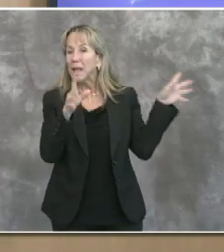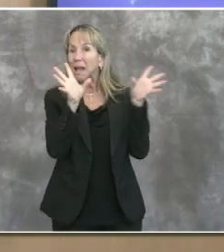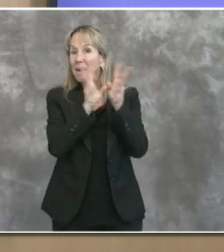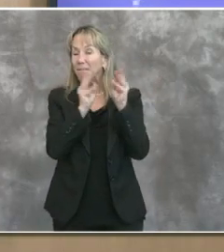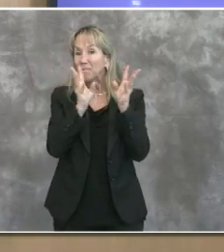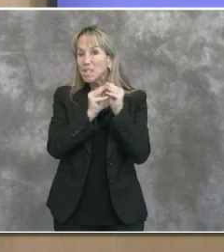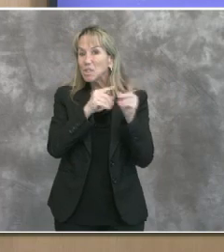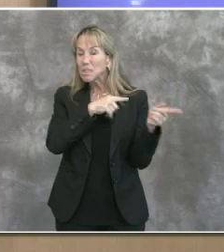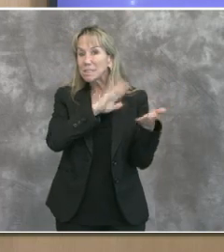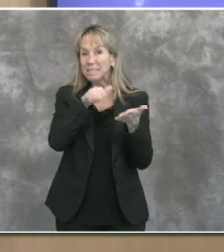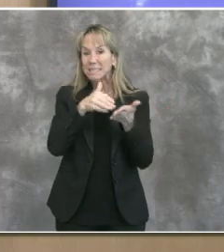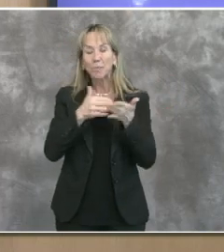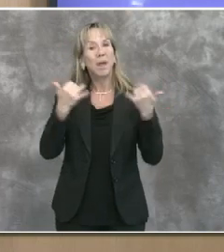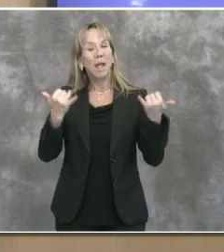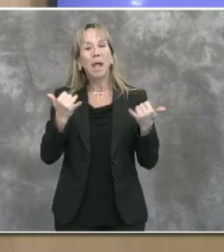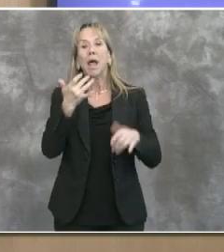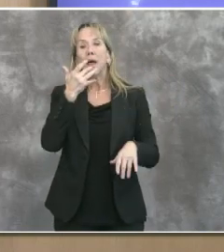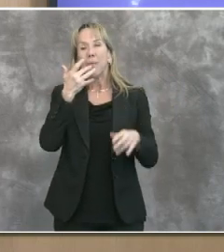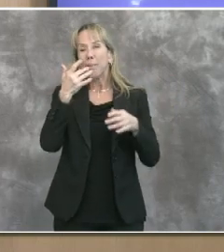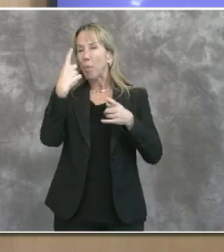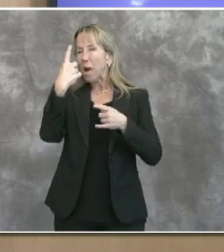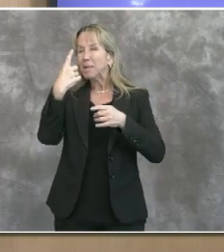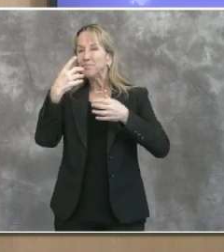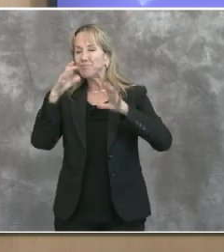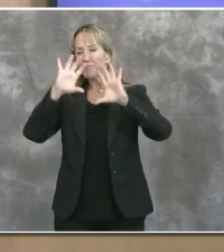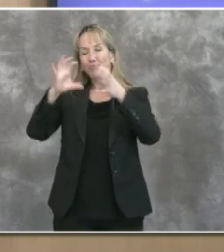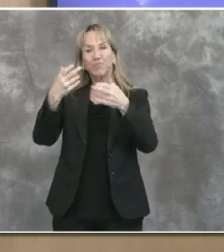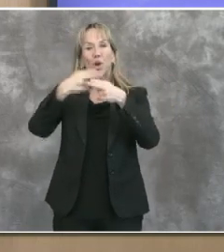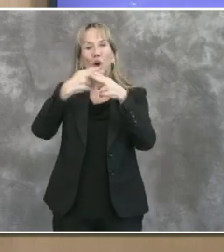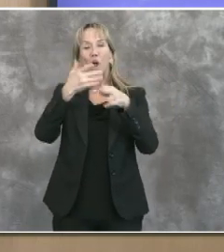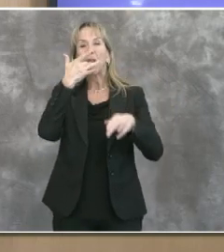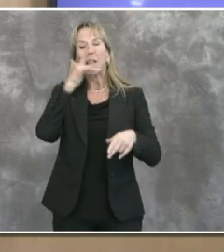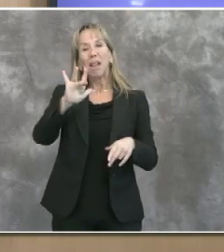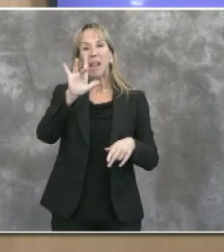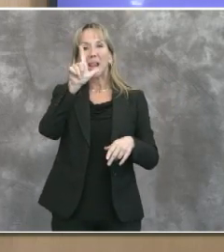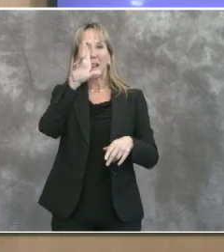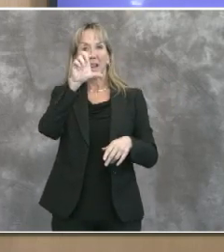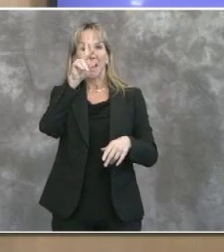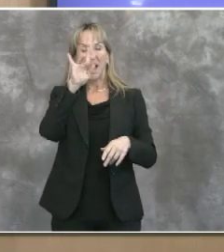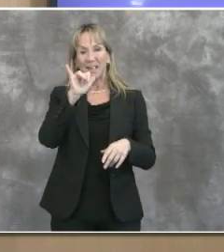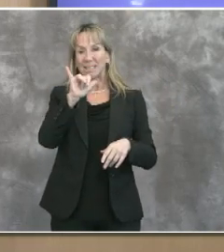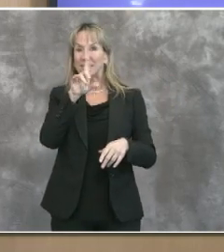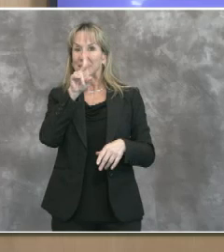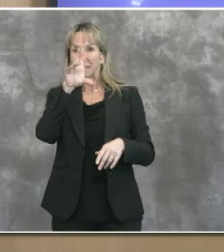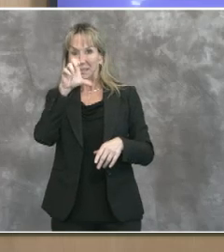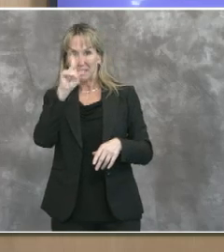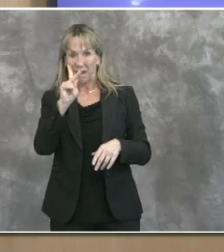Duck Foundation has stepped up to secure additional capacity for testing